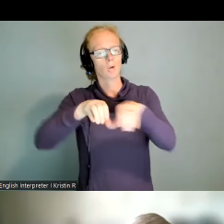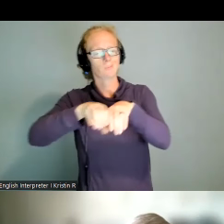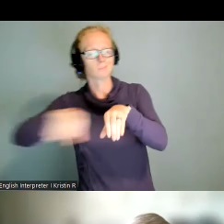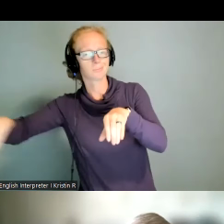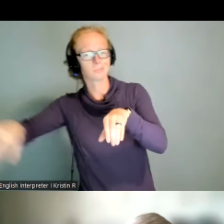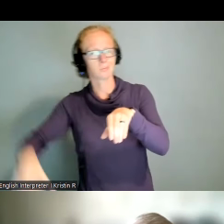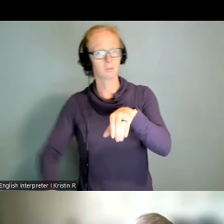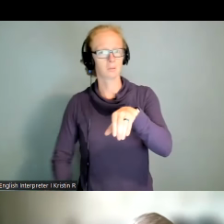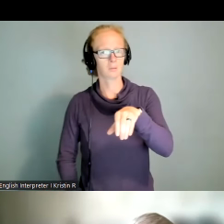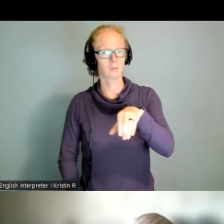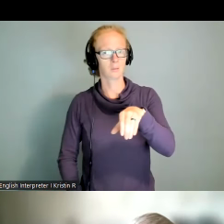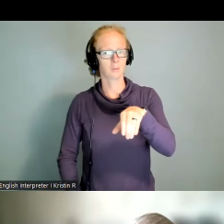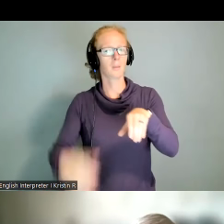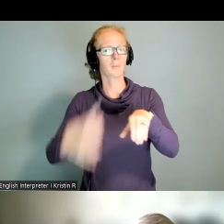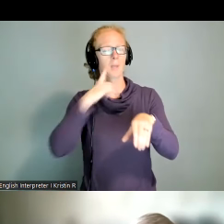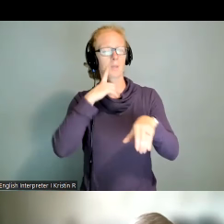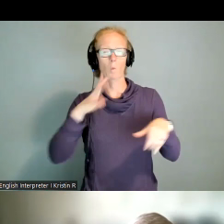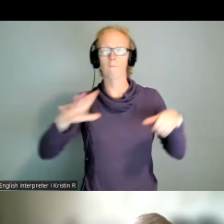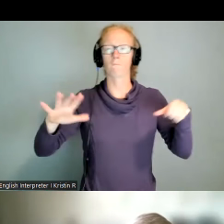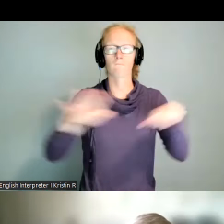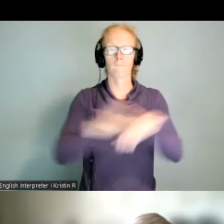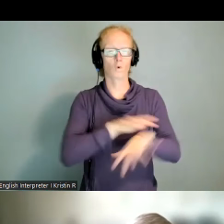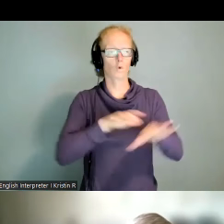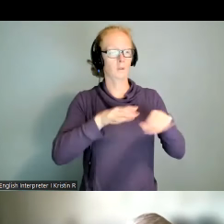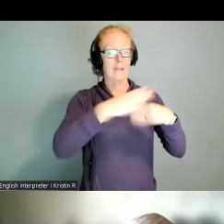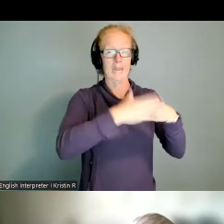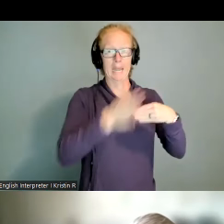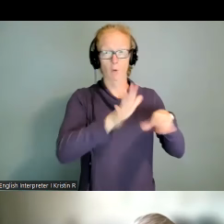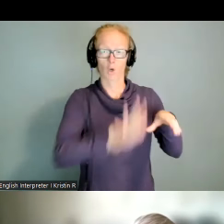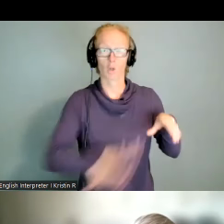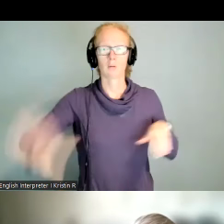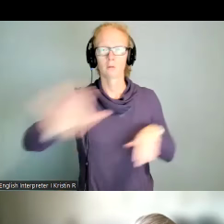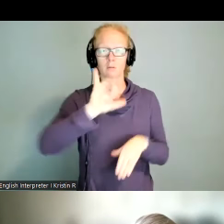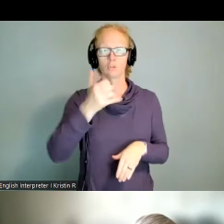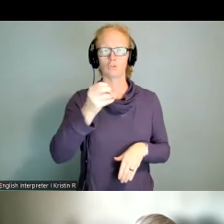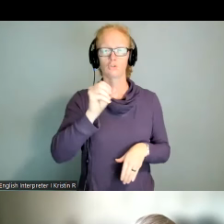start working on our complete neighborhood strategy. So Jonathan, go ahead.